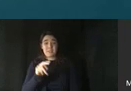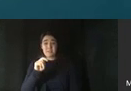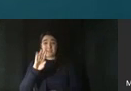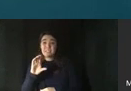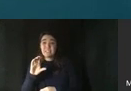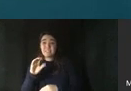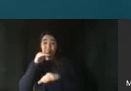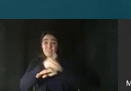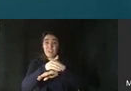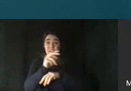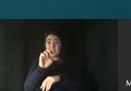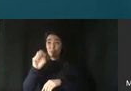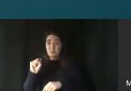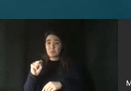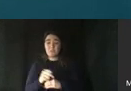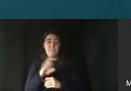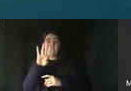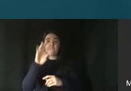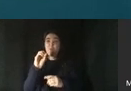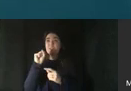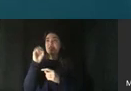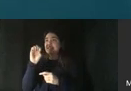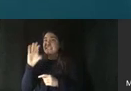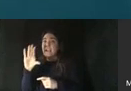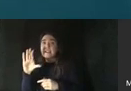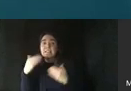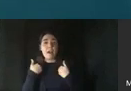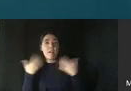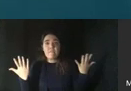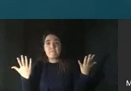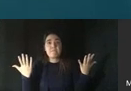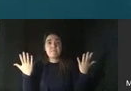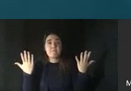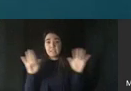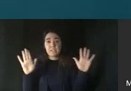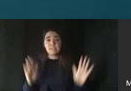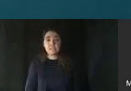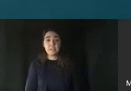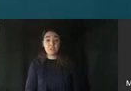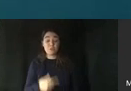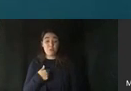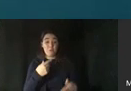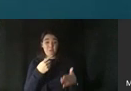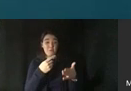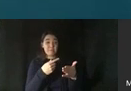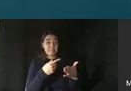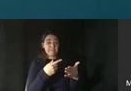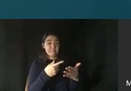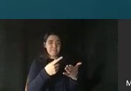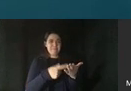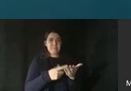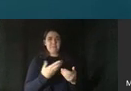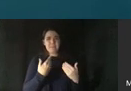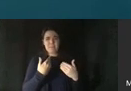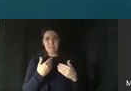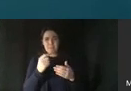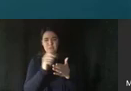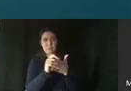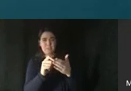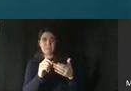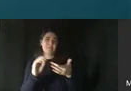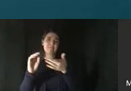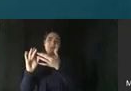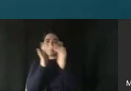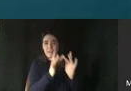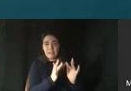to share what was going on. If I write a piece for .com, I had at the max 750 words because I'm told